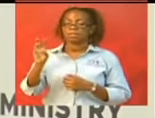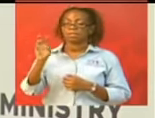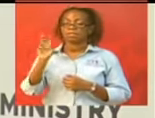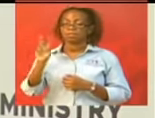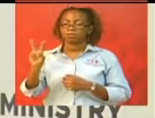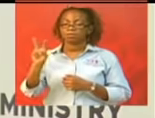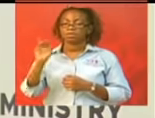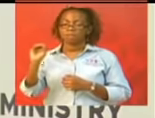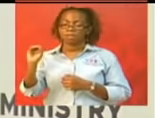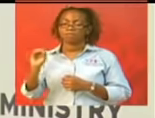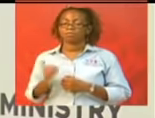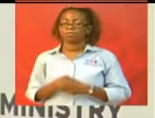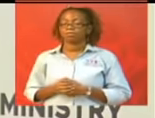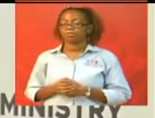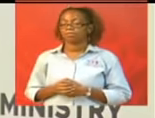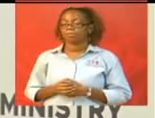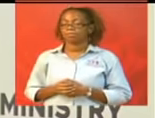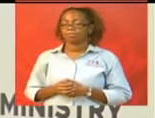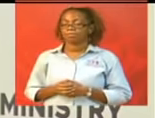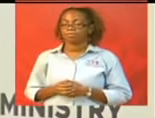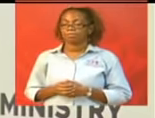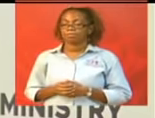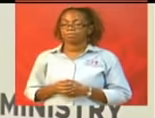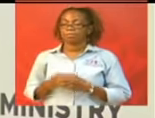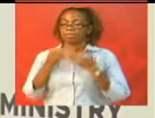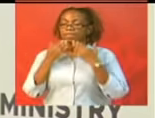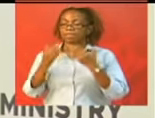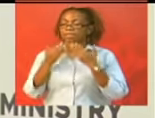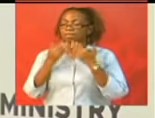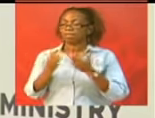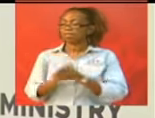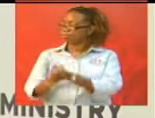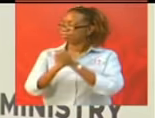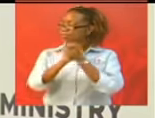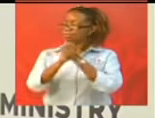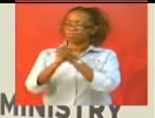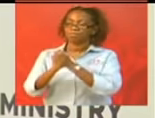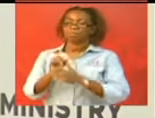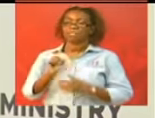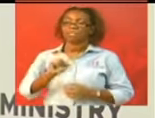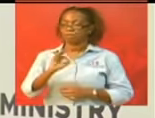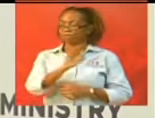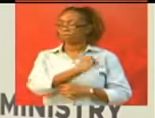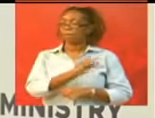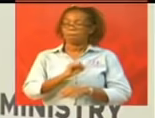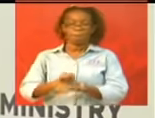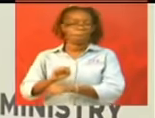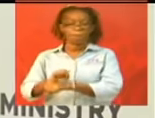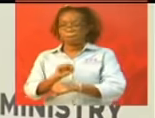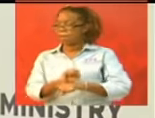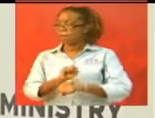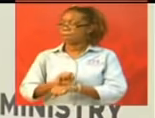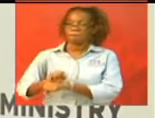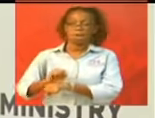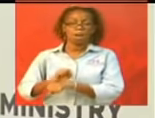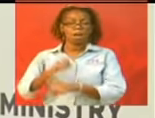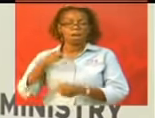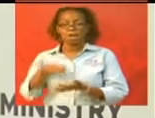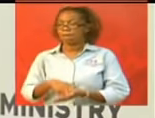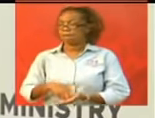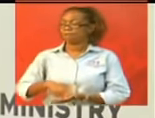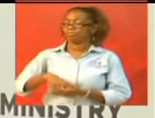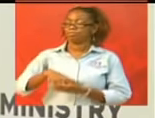56,620. And for that, we applaud the staff for their bias to action and their commitment, and certainly